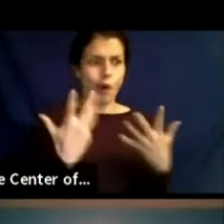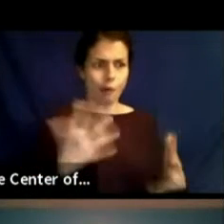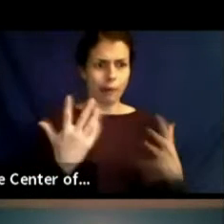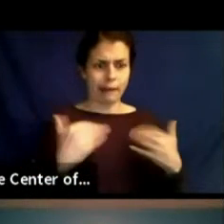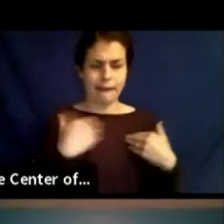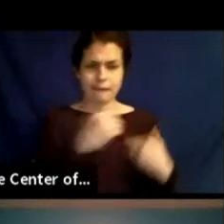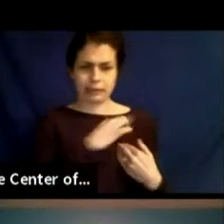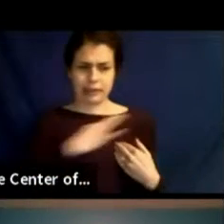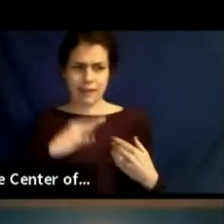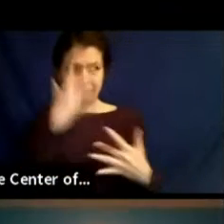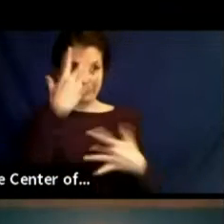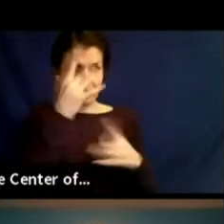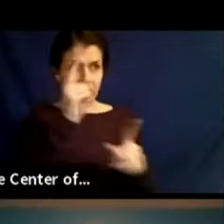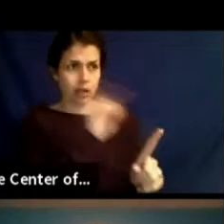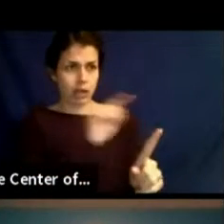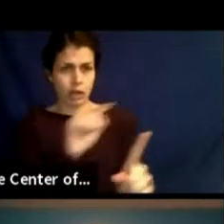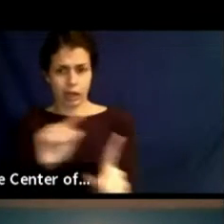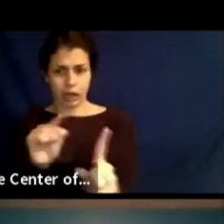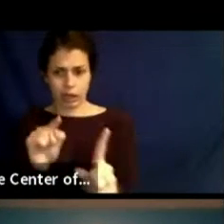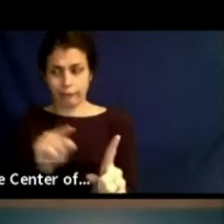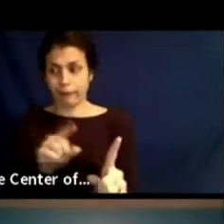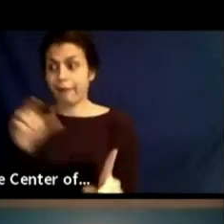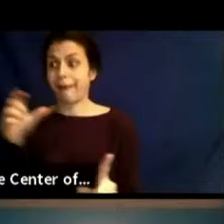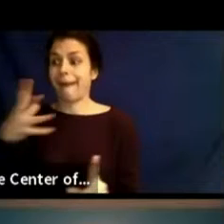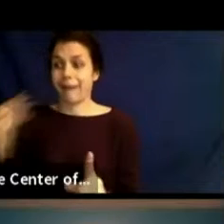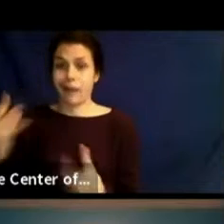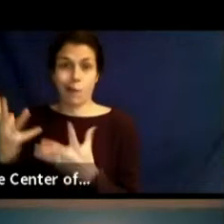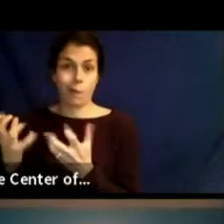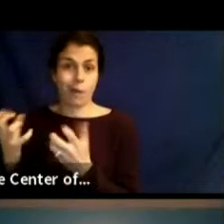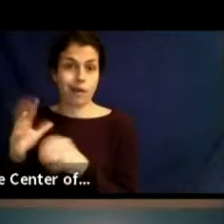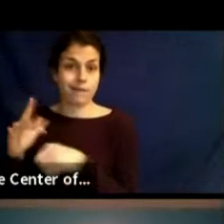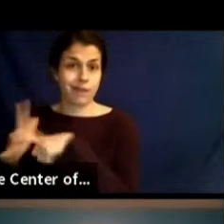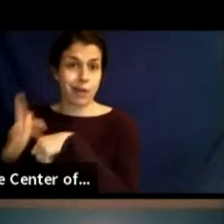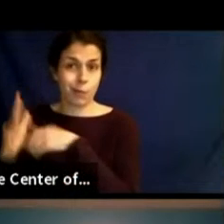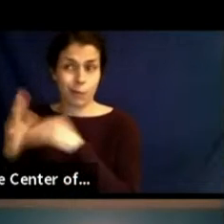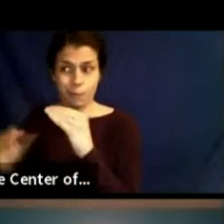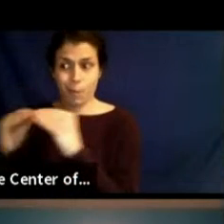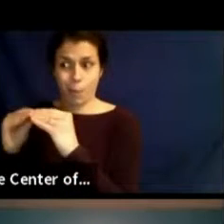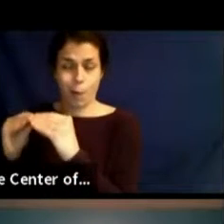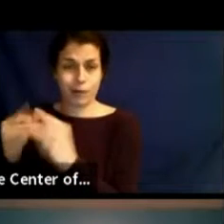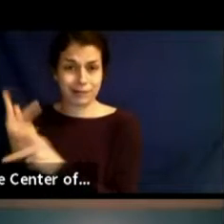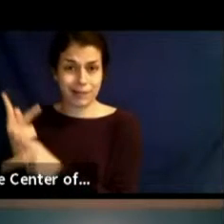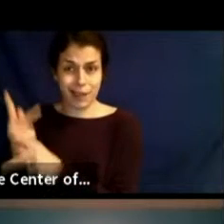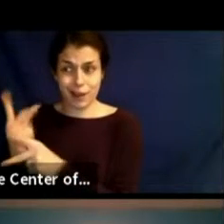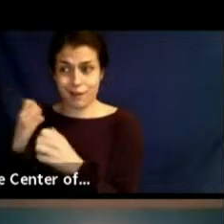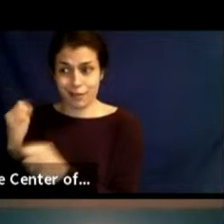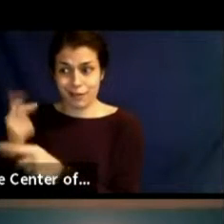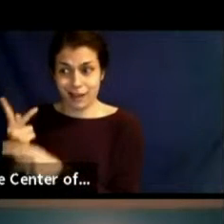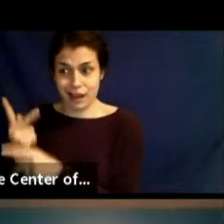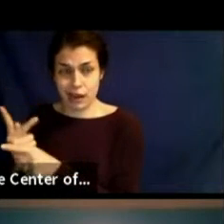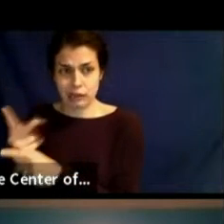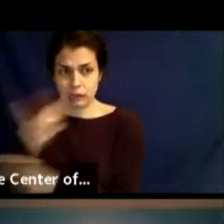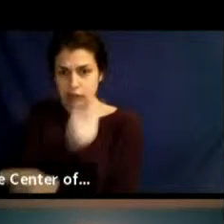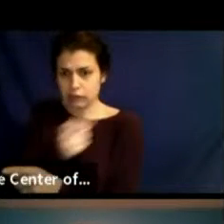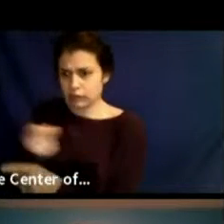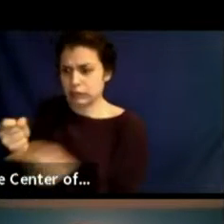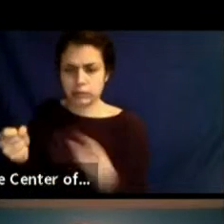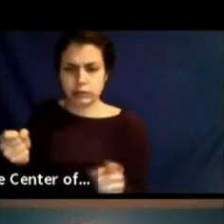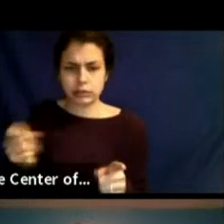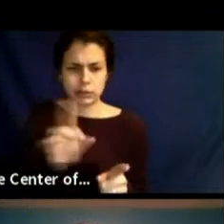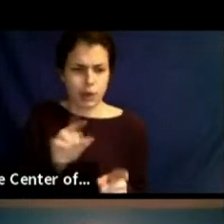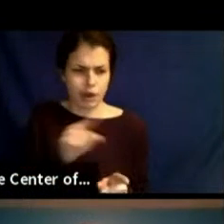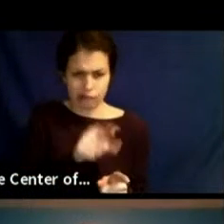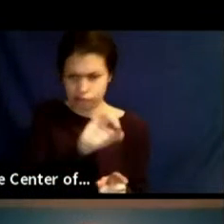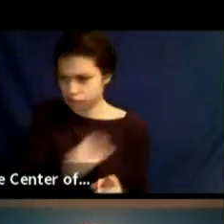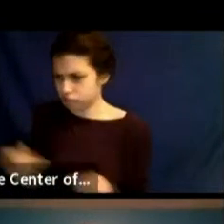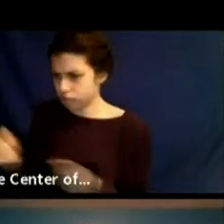potentially operate more areas. That's where we're potentially calling on staff that maybe they're not currently at the bedside, but they've